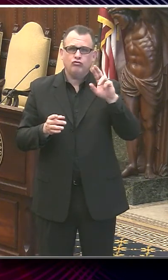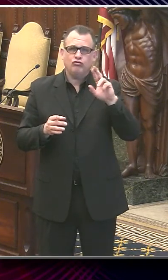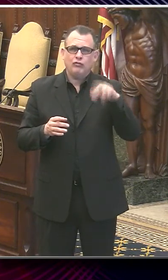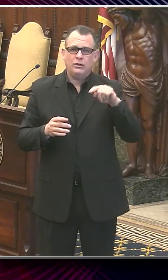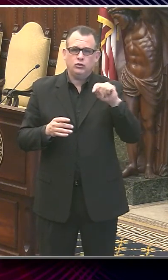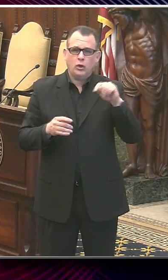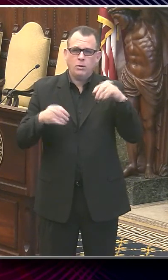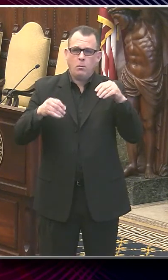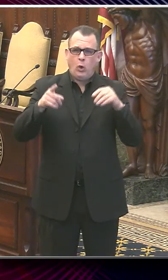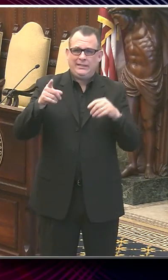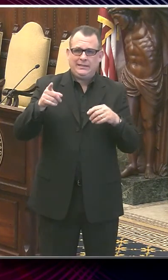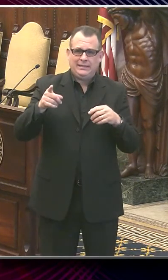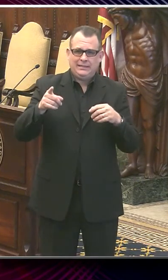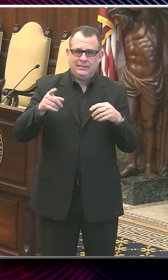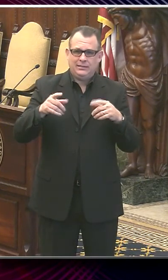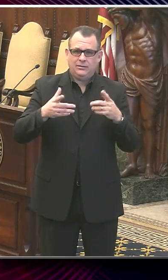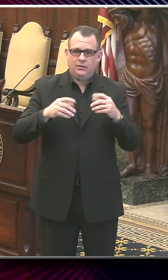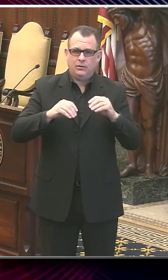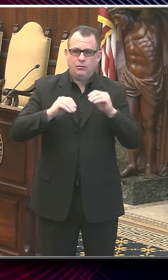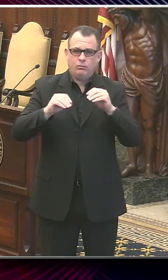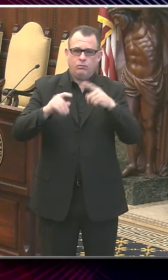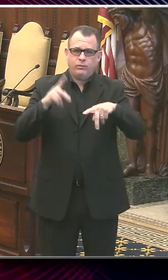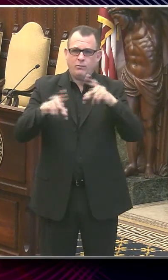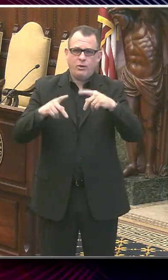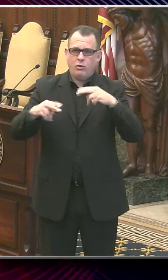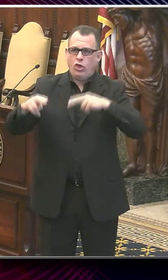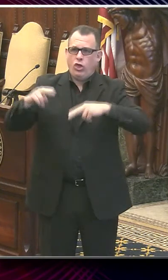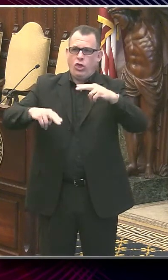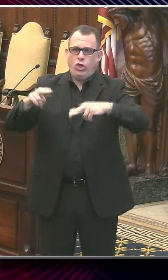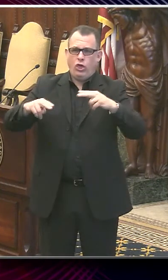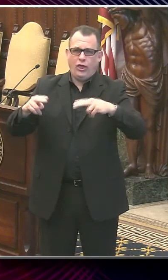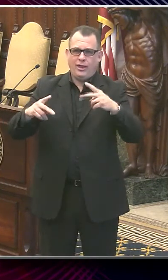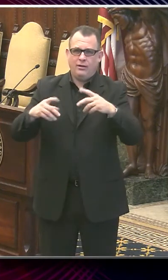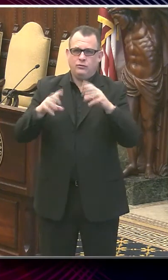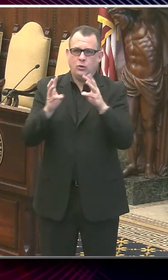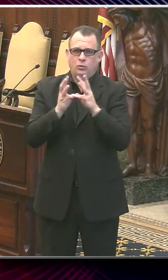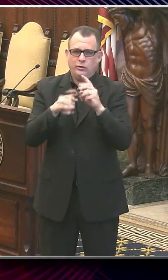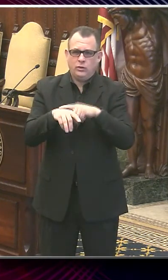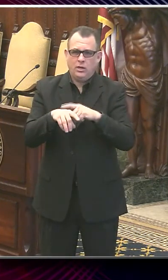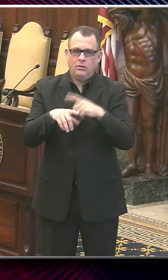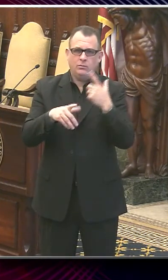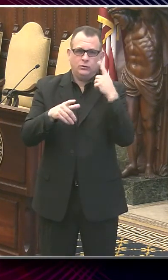concerned about moving those folks in the middle of a pandemic. Are you aware of those?